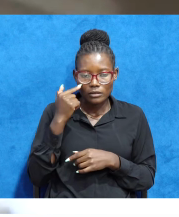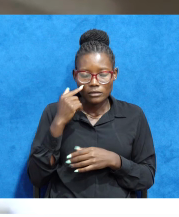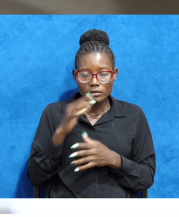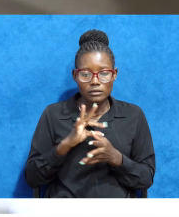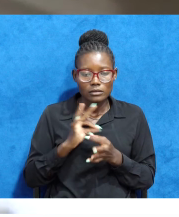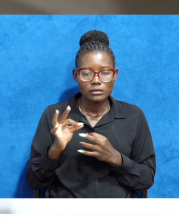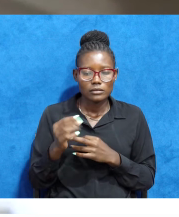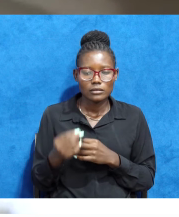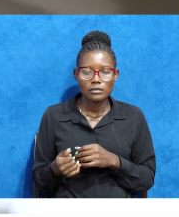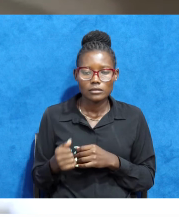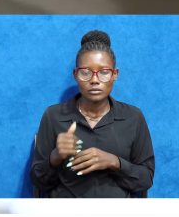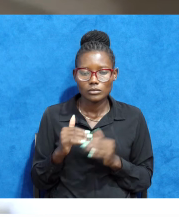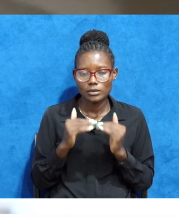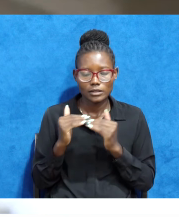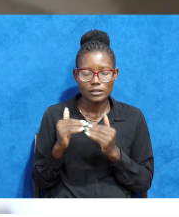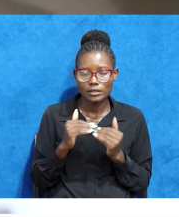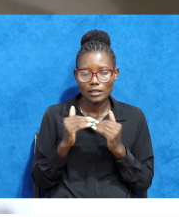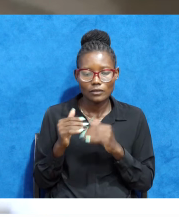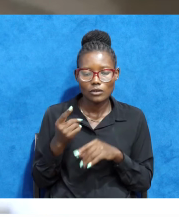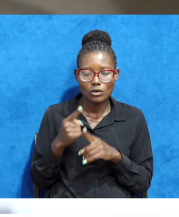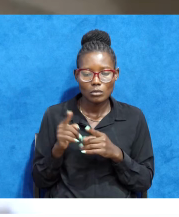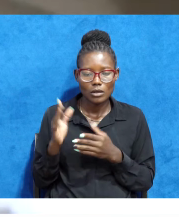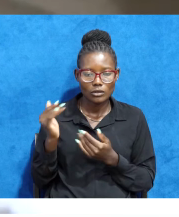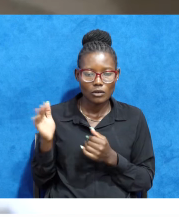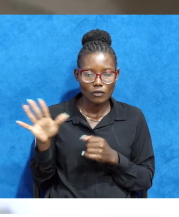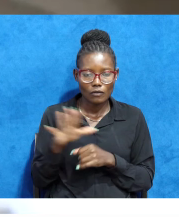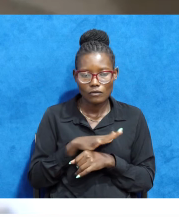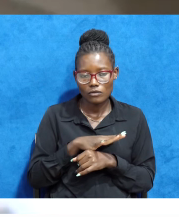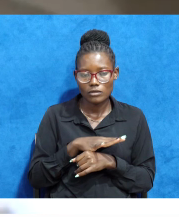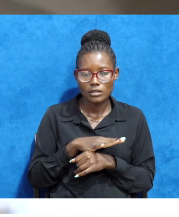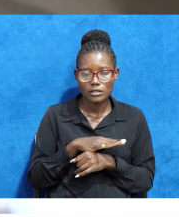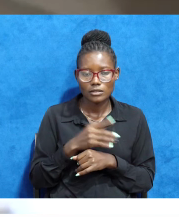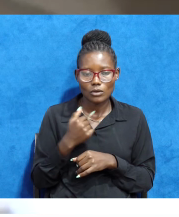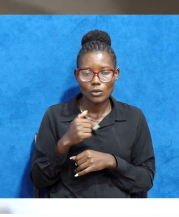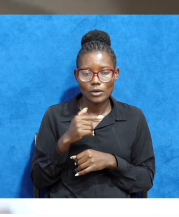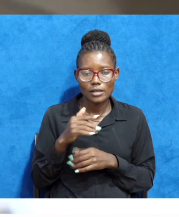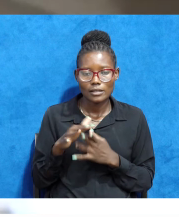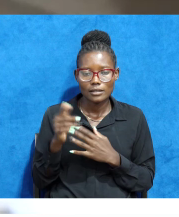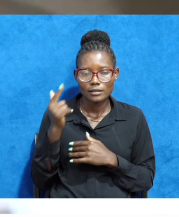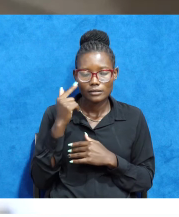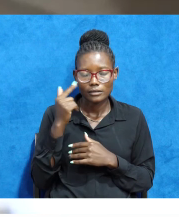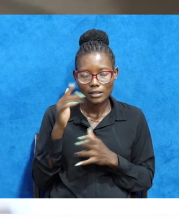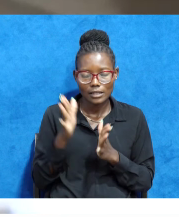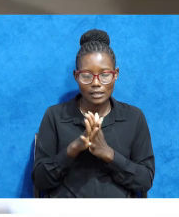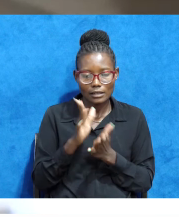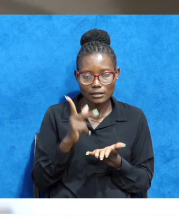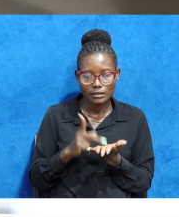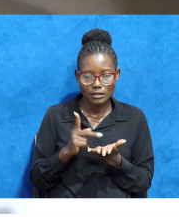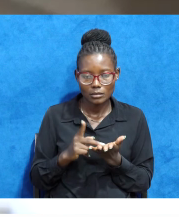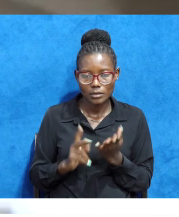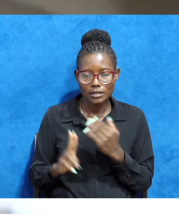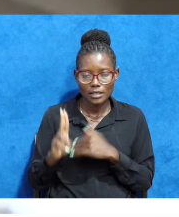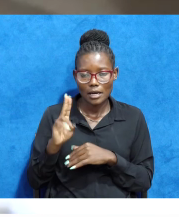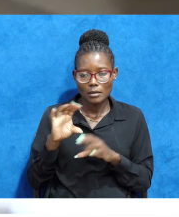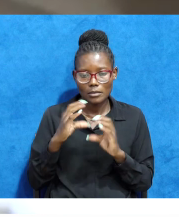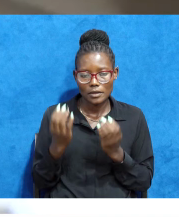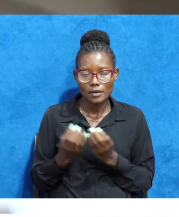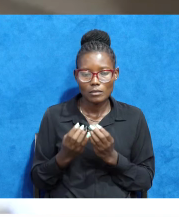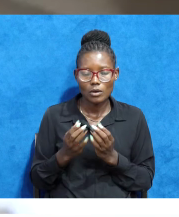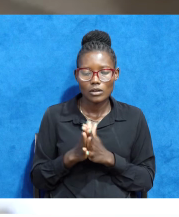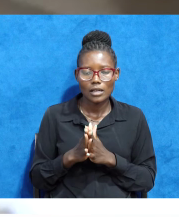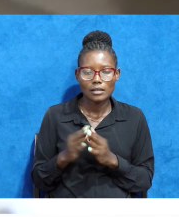to see a net higher speed, like that average speed is going to be higher. Whereas as we get lower to the ground, we're going to see